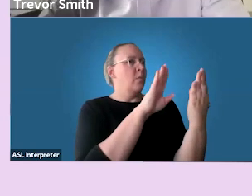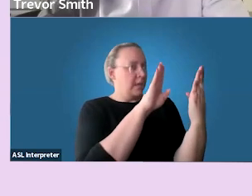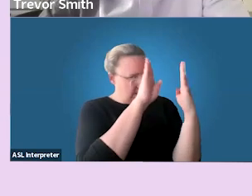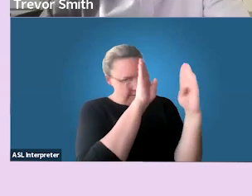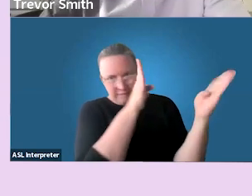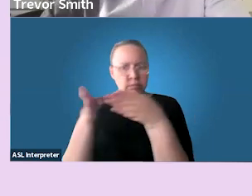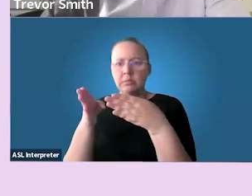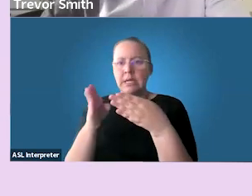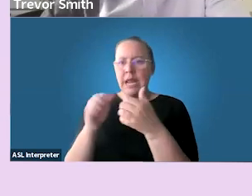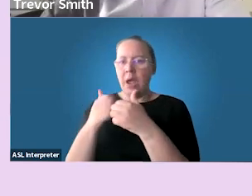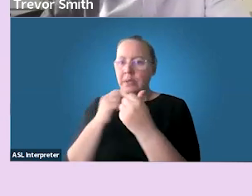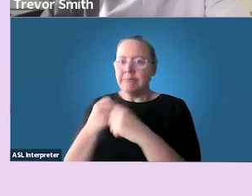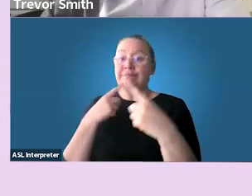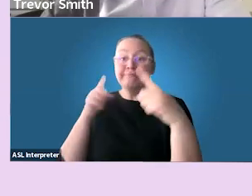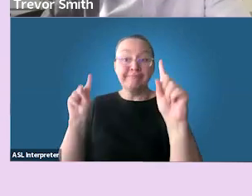possible.